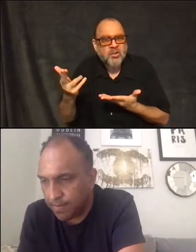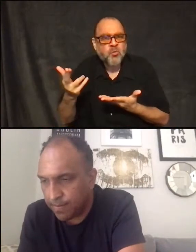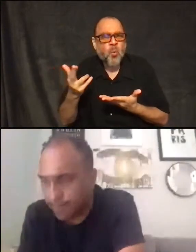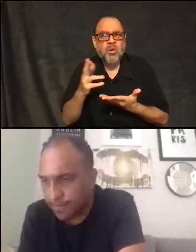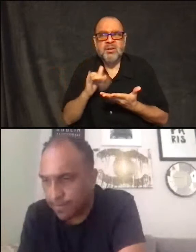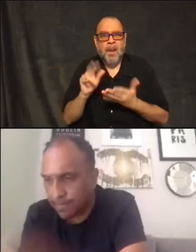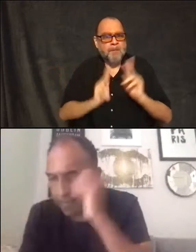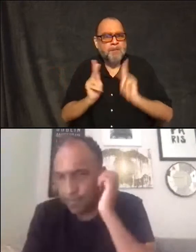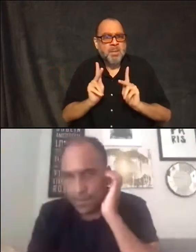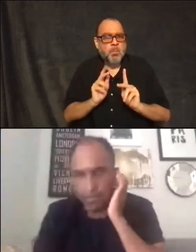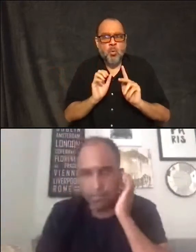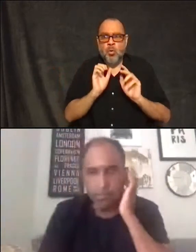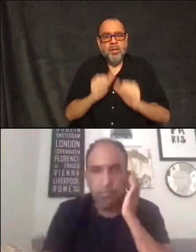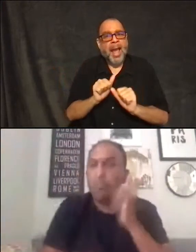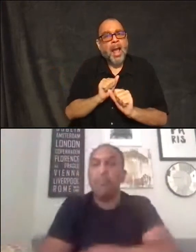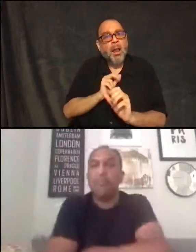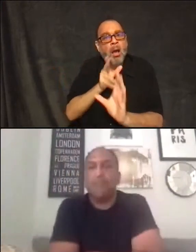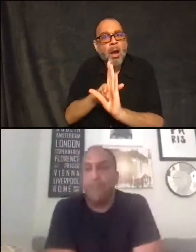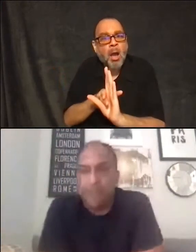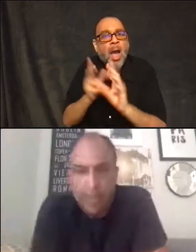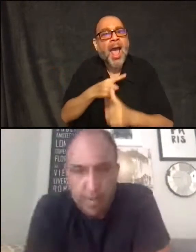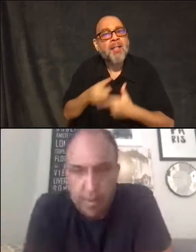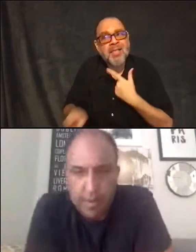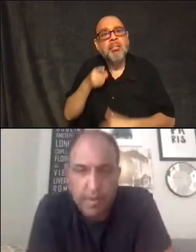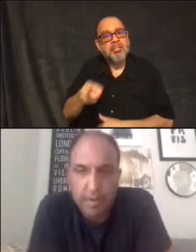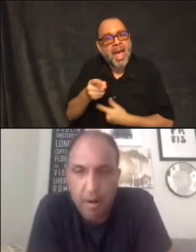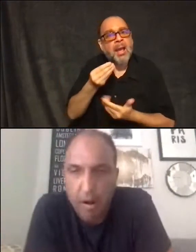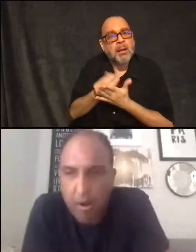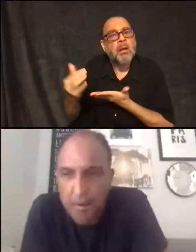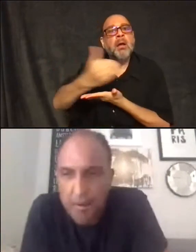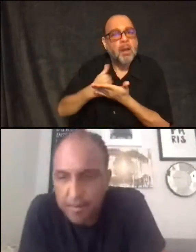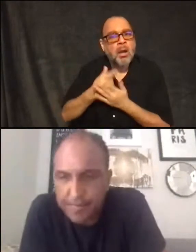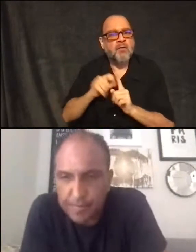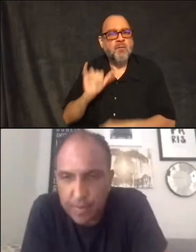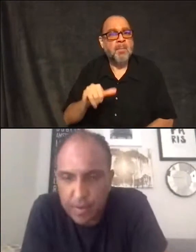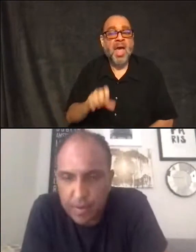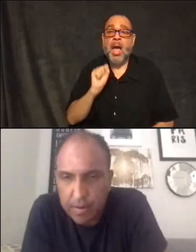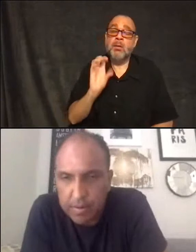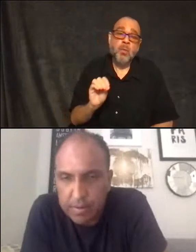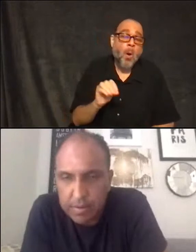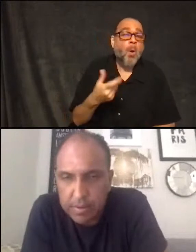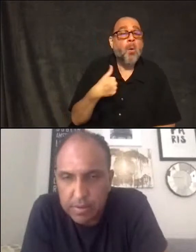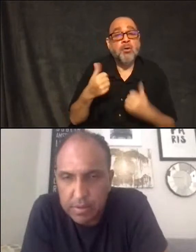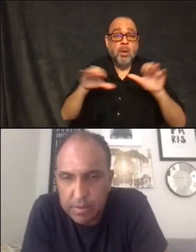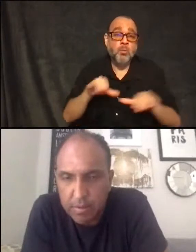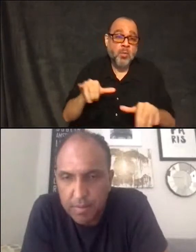immediately. So I run Monetize Monday, 3 to 5 on Twitter Spaces every week. I record it and I share